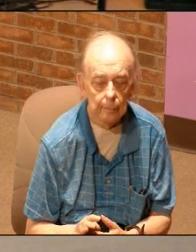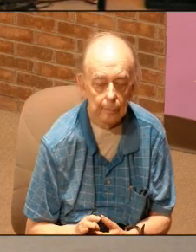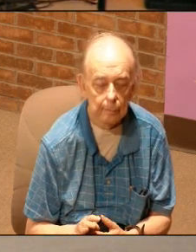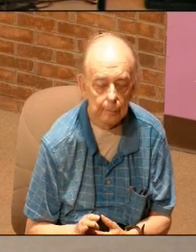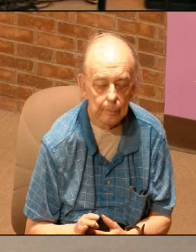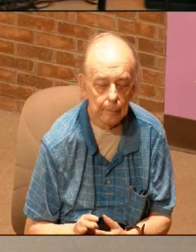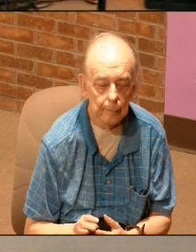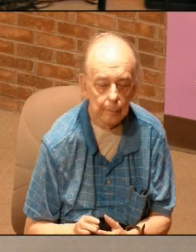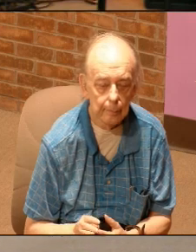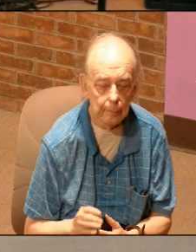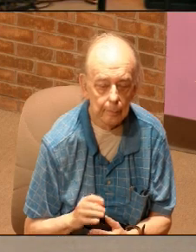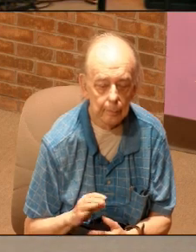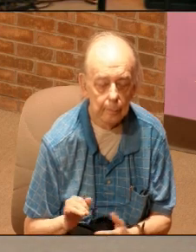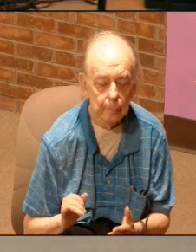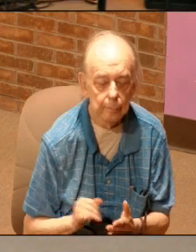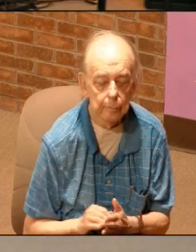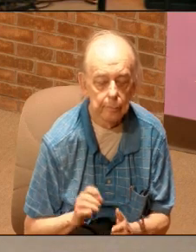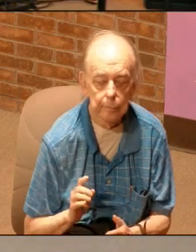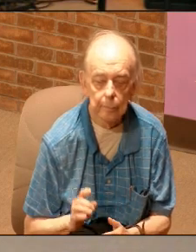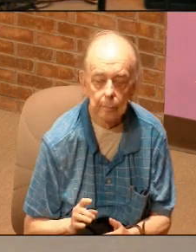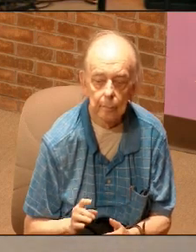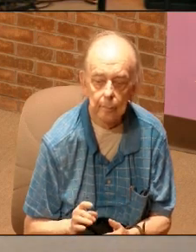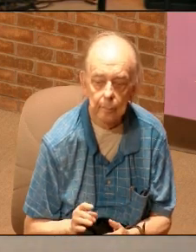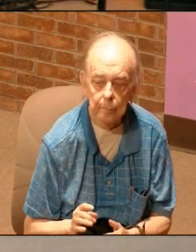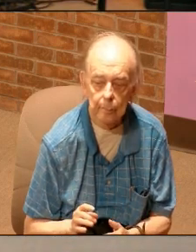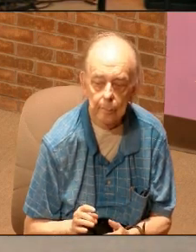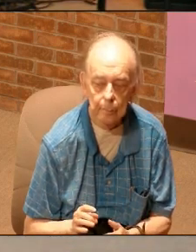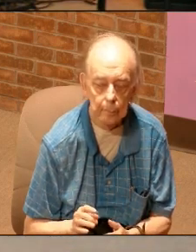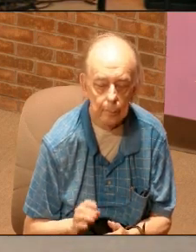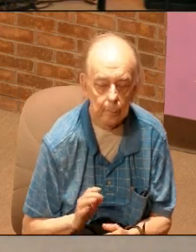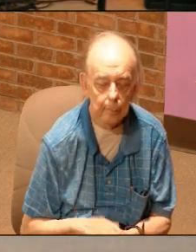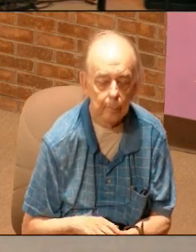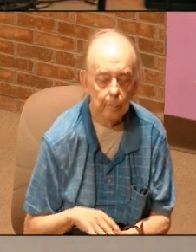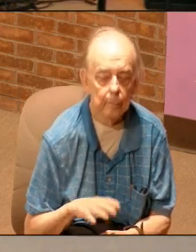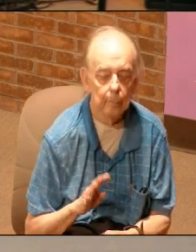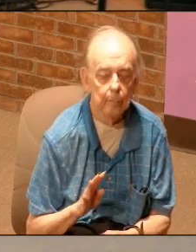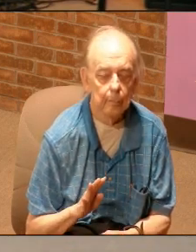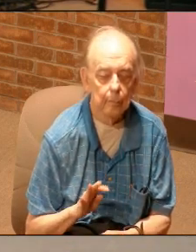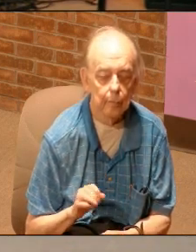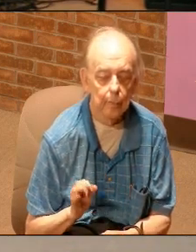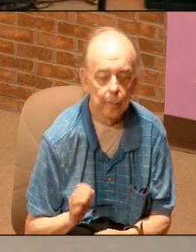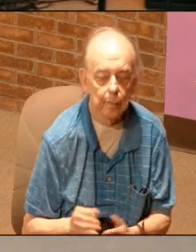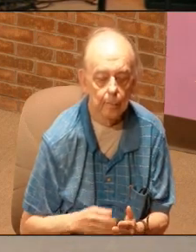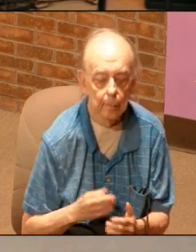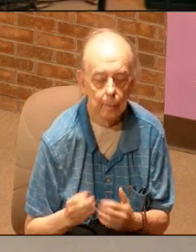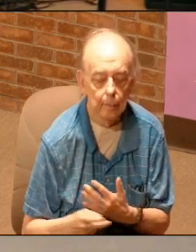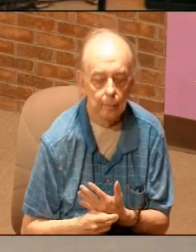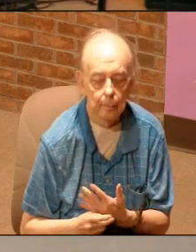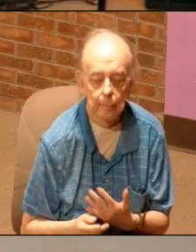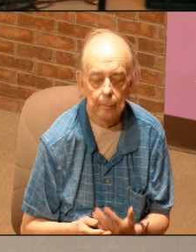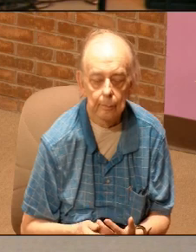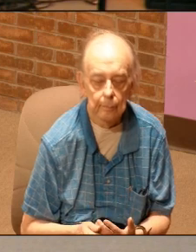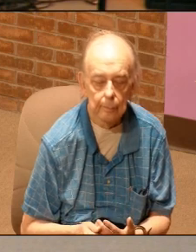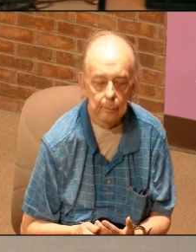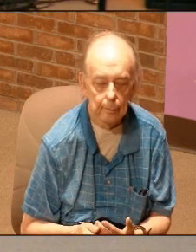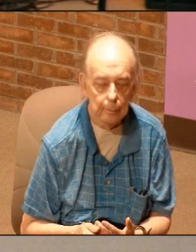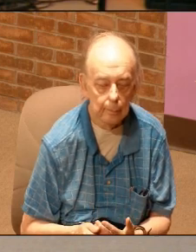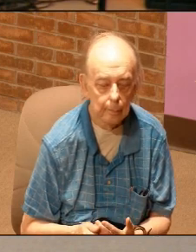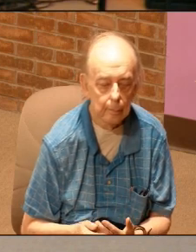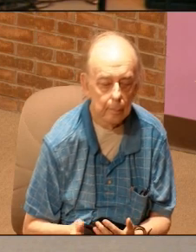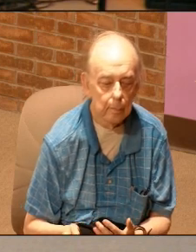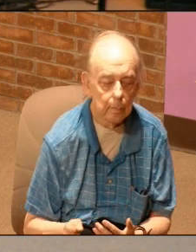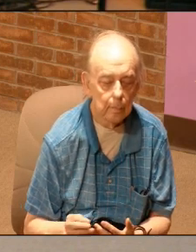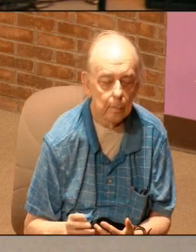or let's do this one. On the 4th of July, Nathan's always had a hot dog